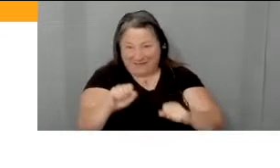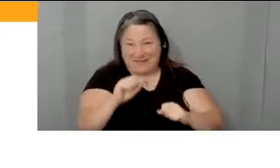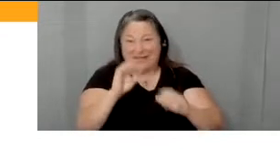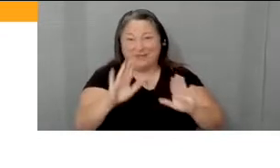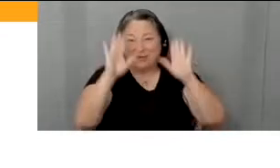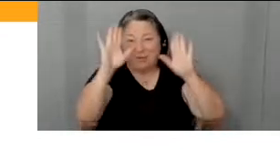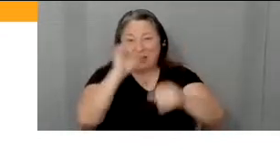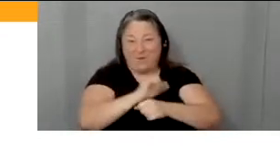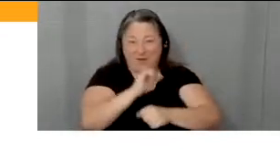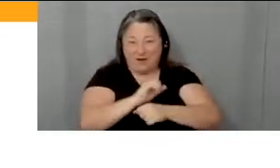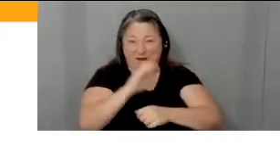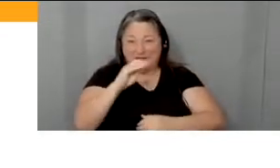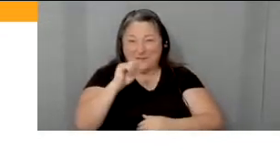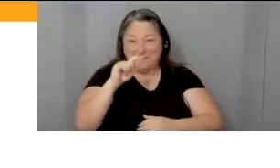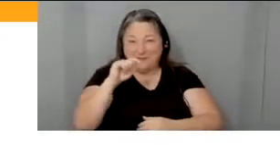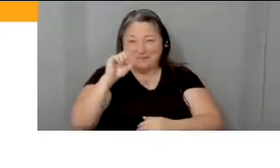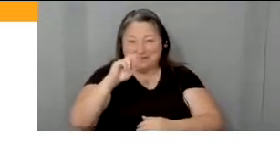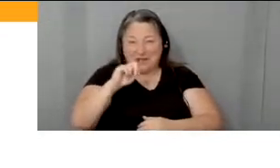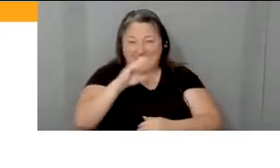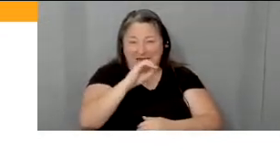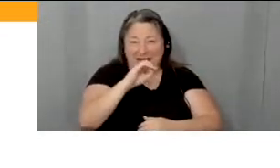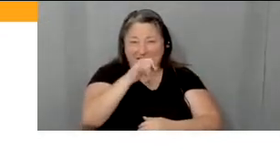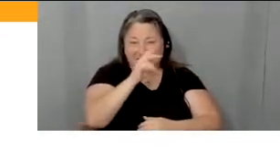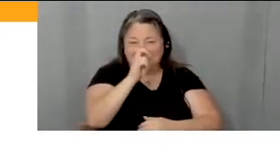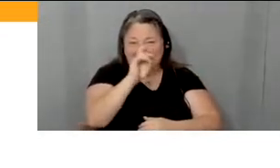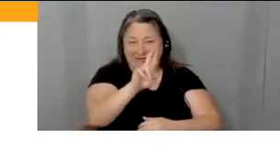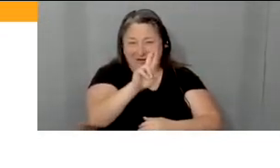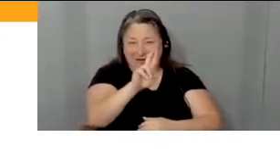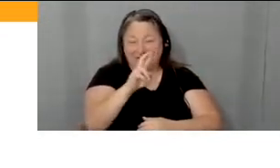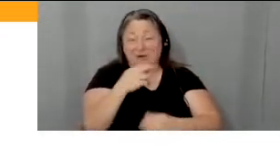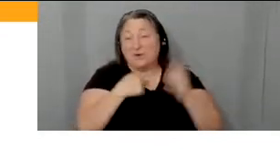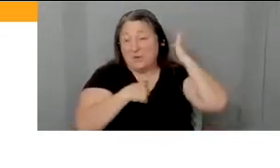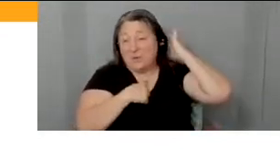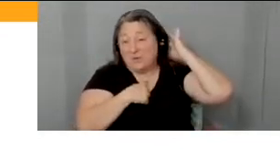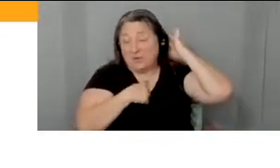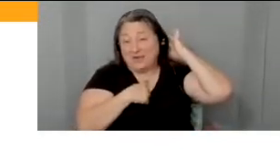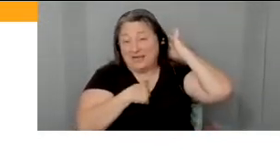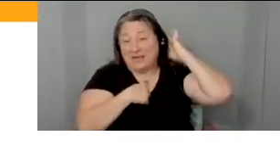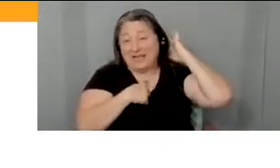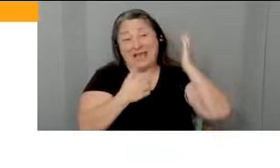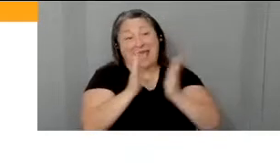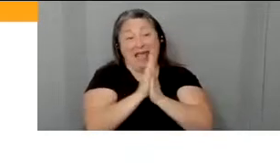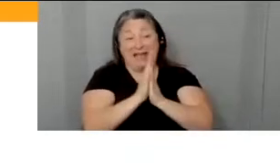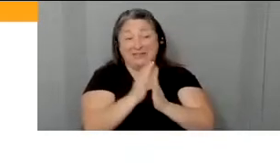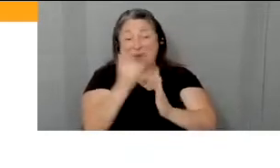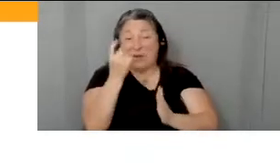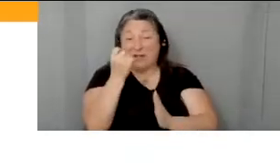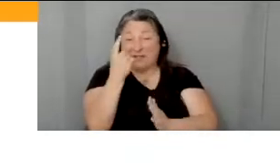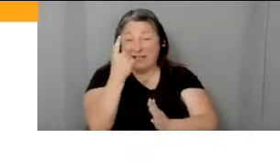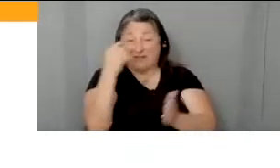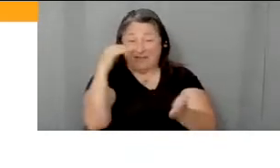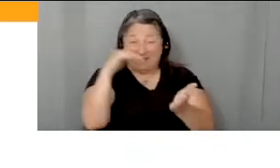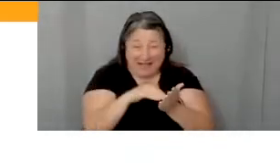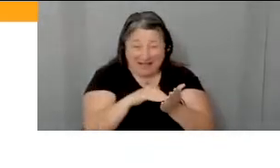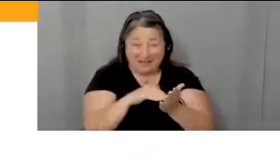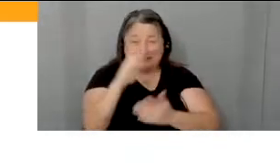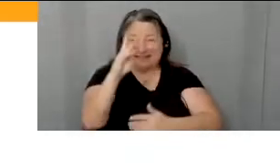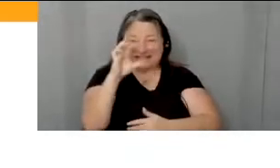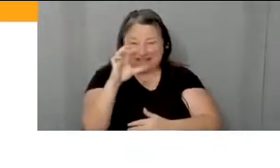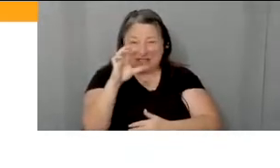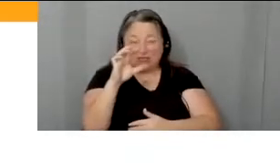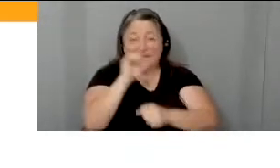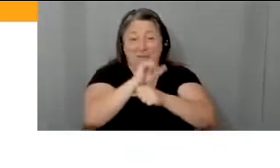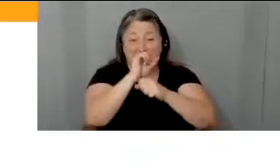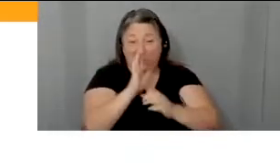did ask 2 questions of nearly really over 11,600 employees who took our 2021 employee